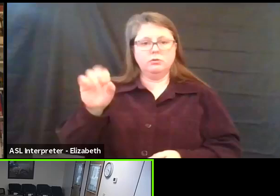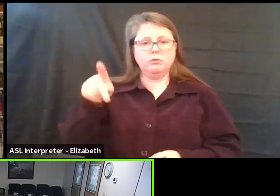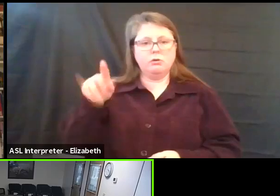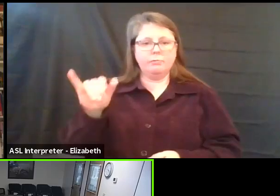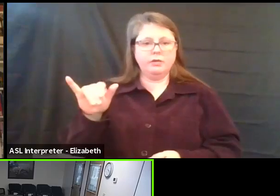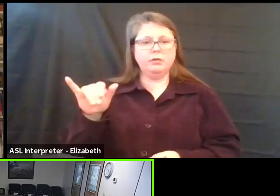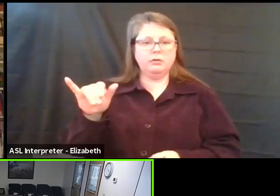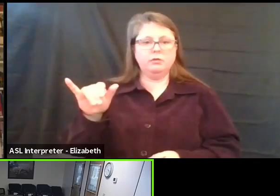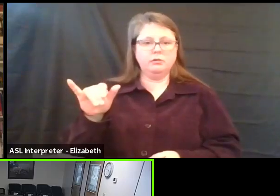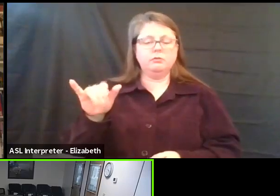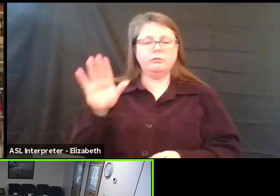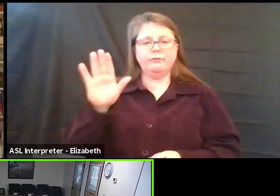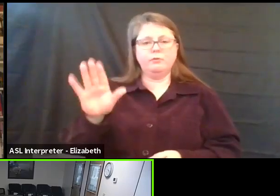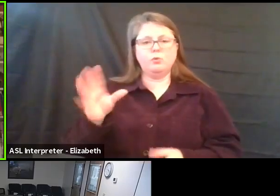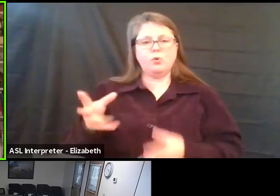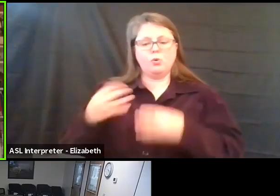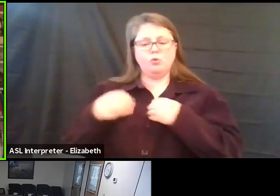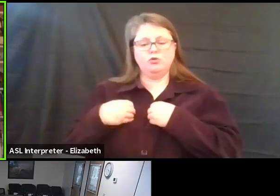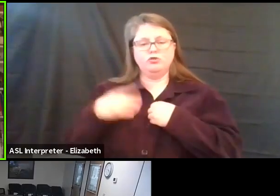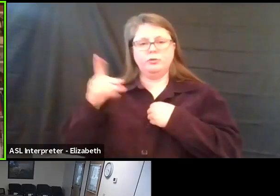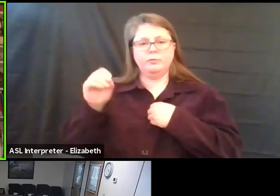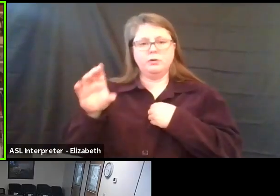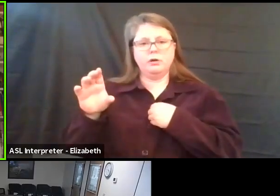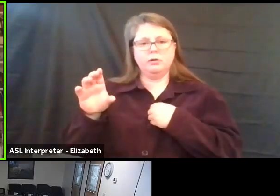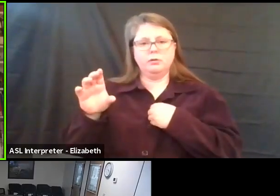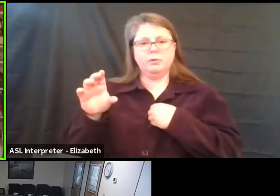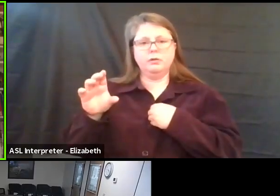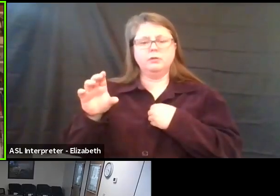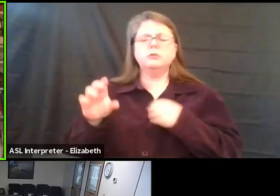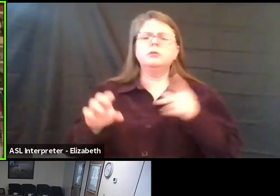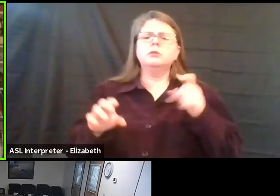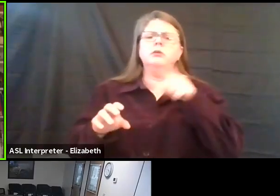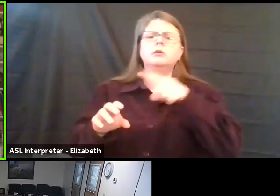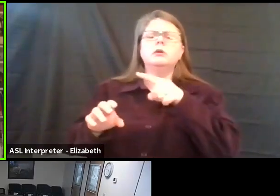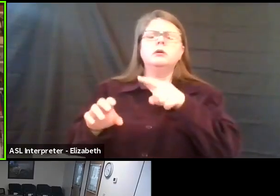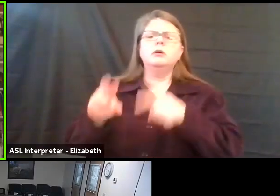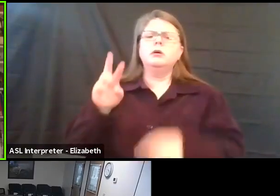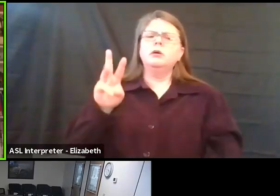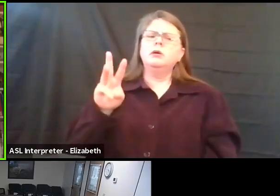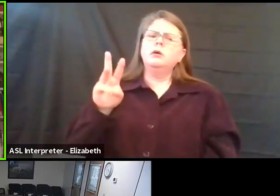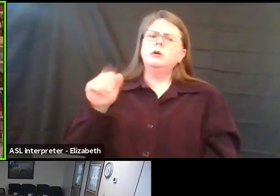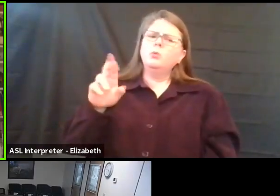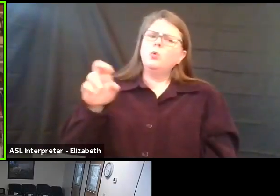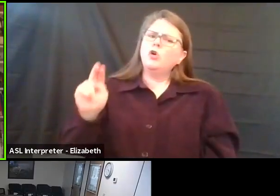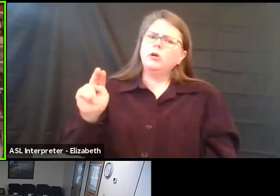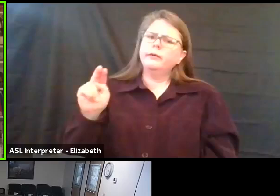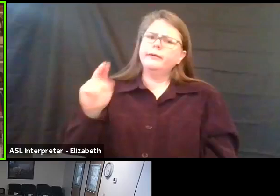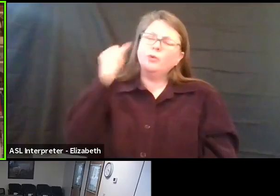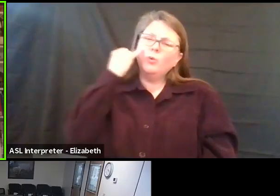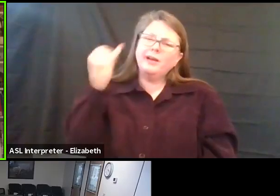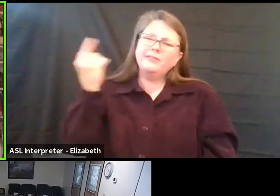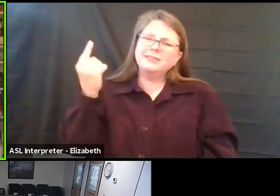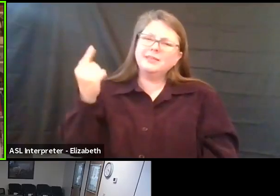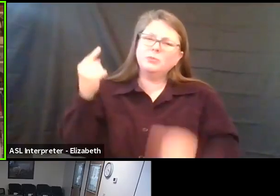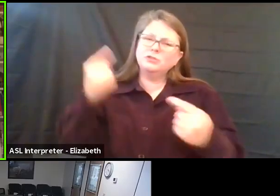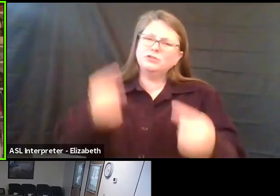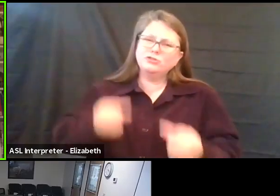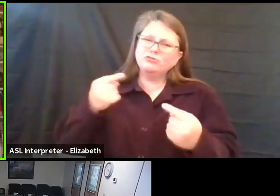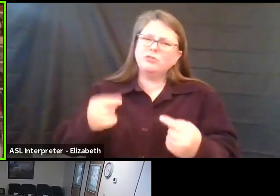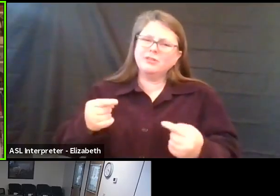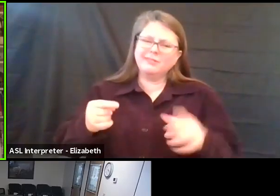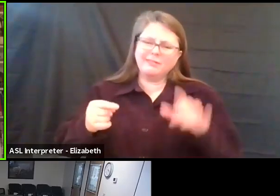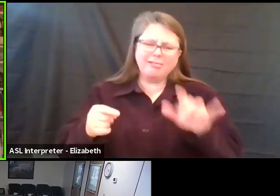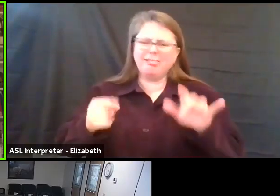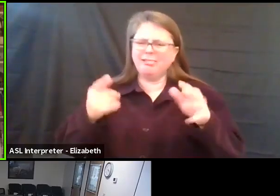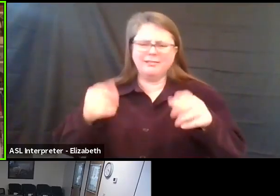of your ownership document. So Warren, what should someone do if they're struggling through this and it's just not working? Is there a place